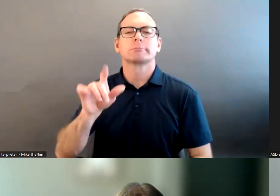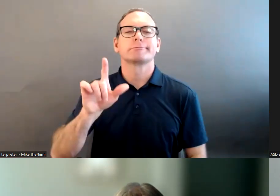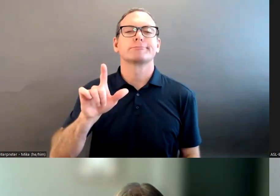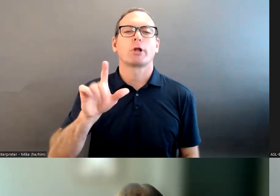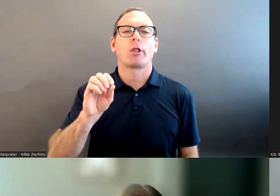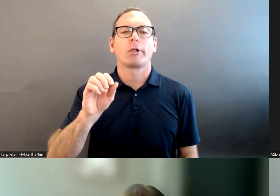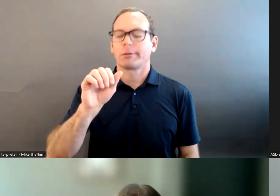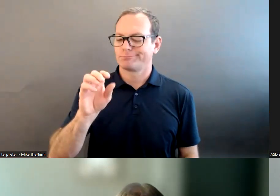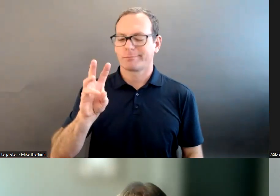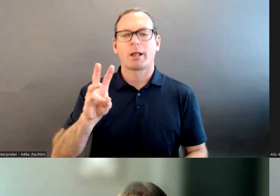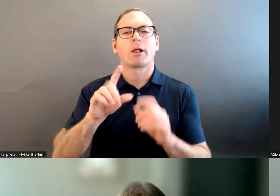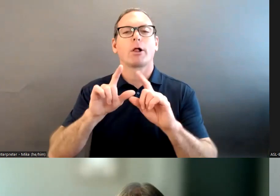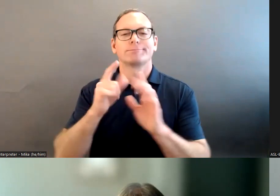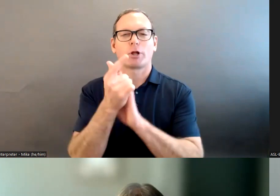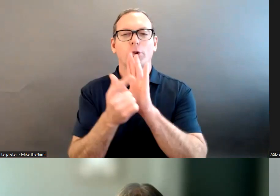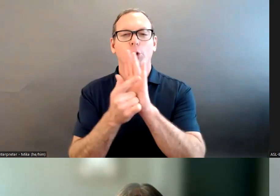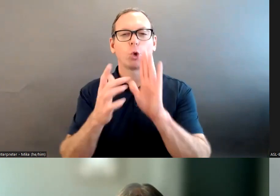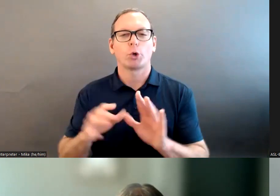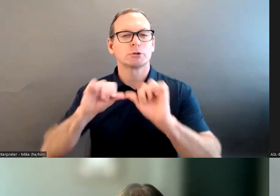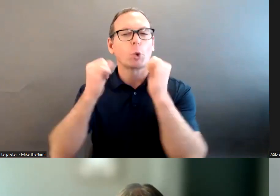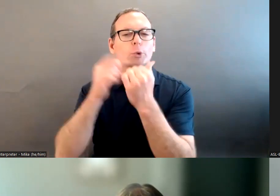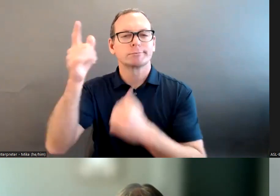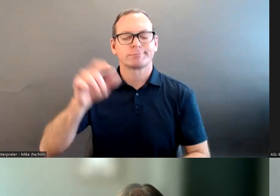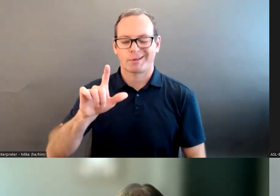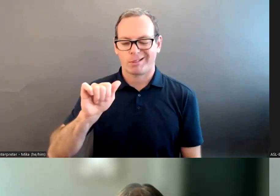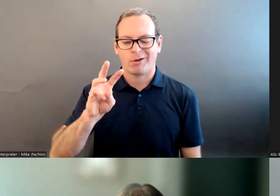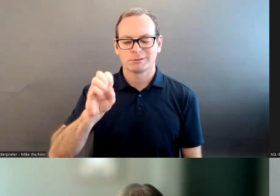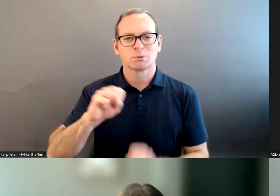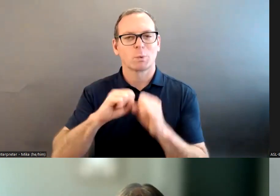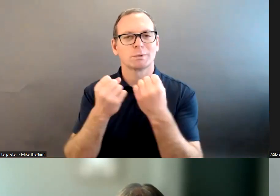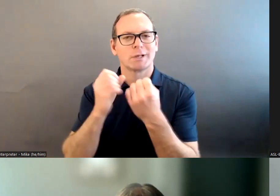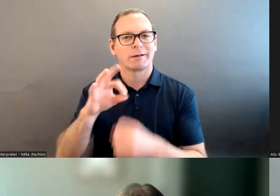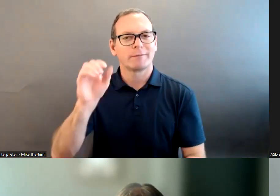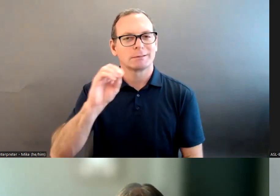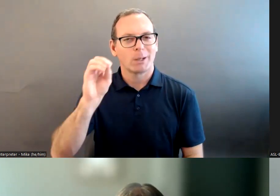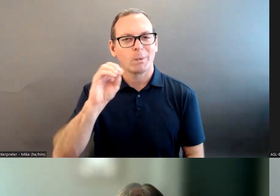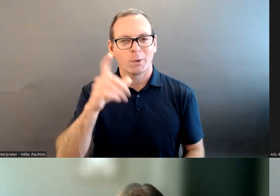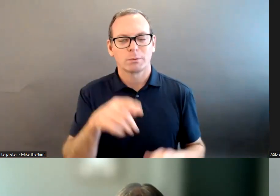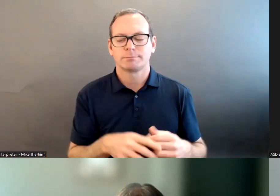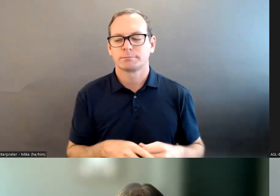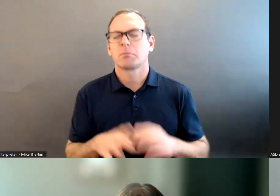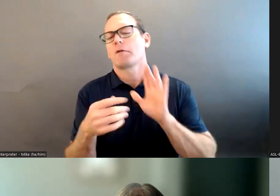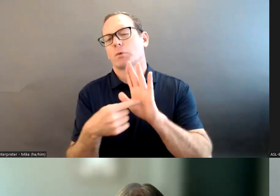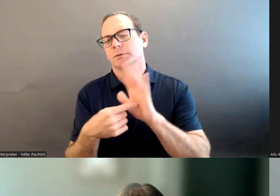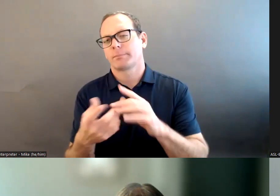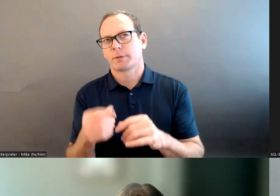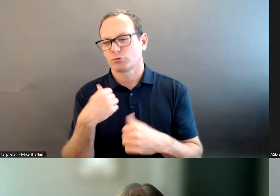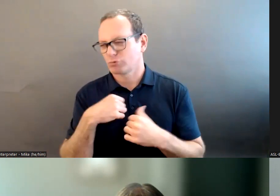the different elements of the question. If it's the lawyer has made the power of attorney, but not provided